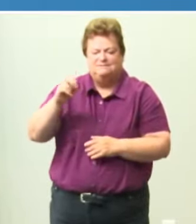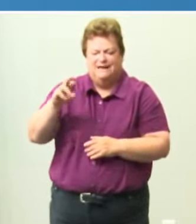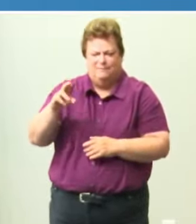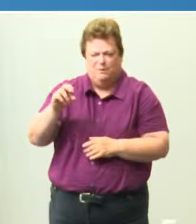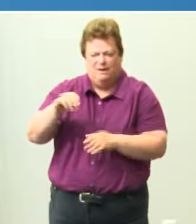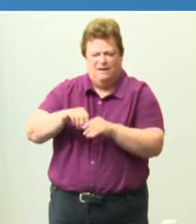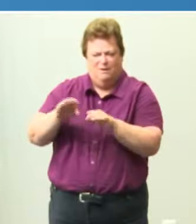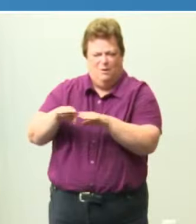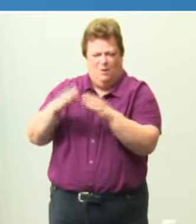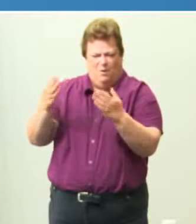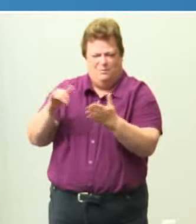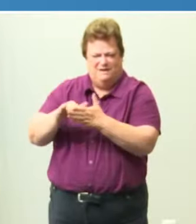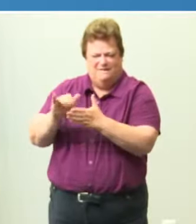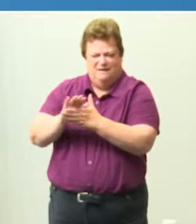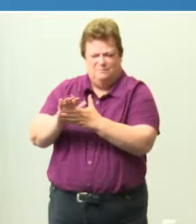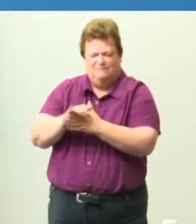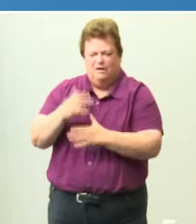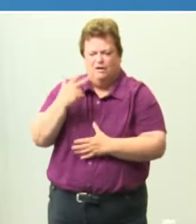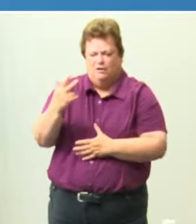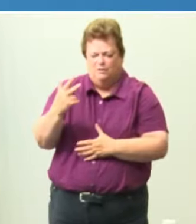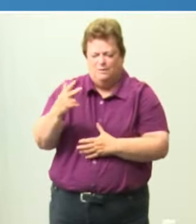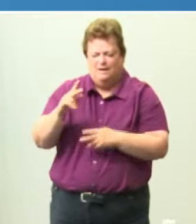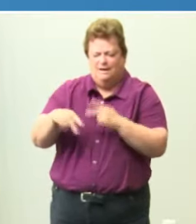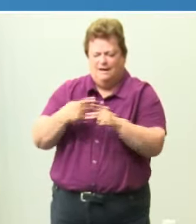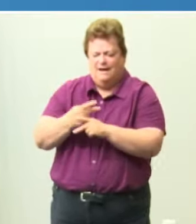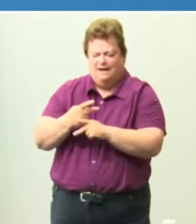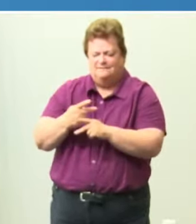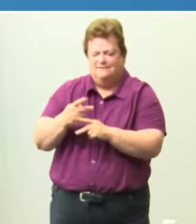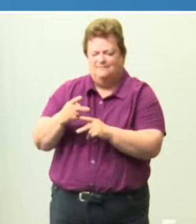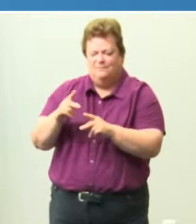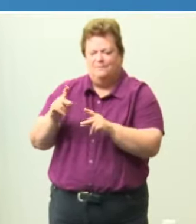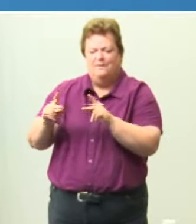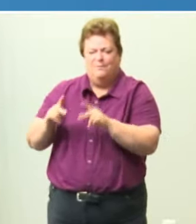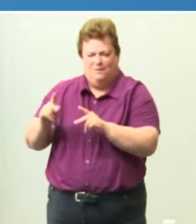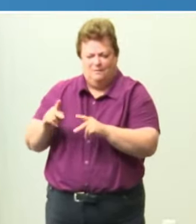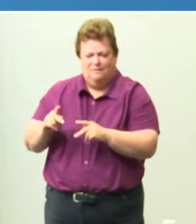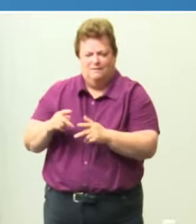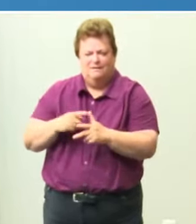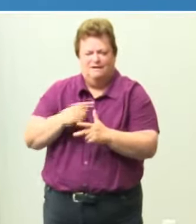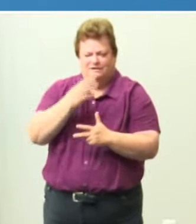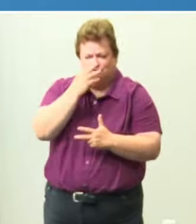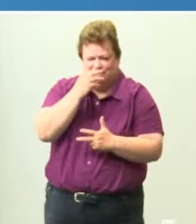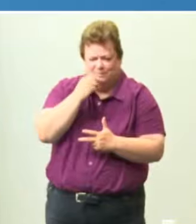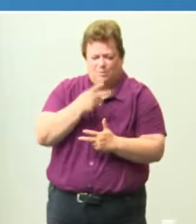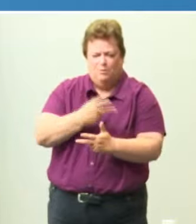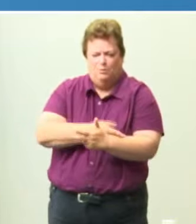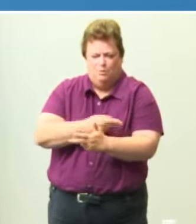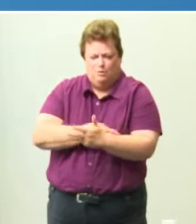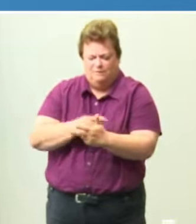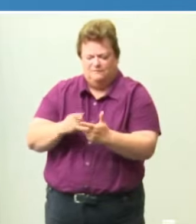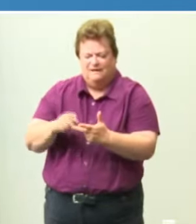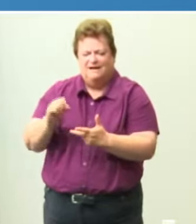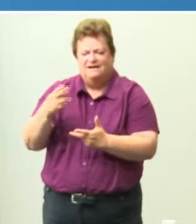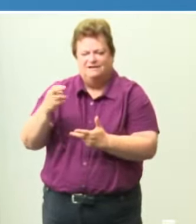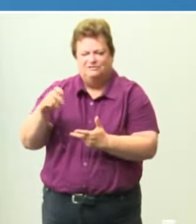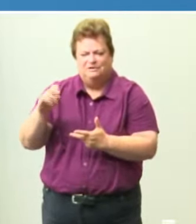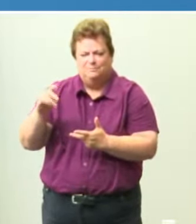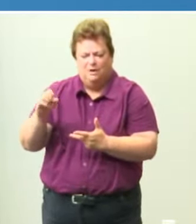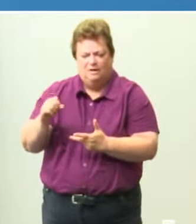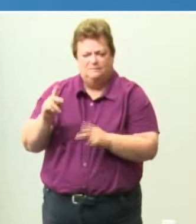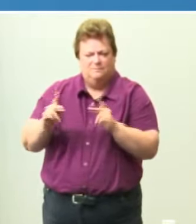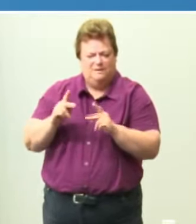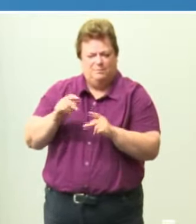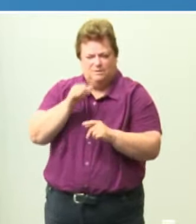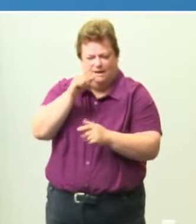Sniper, there are 3 types of people in this world: sheep, wolves, and sheepdogs. Some people prefer to believe that evil does not exist in the